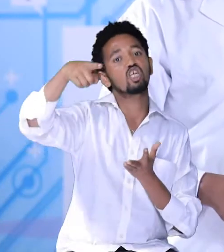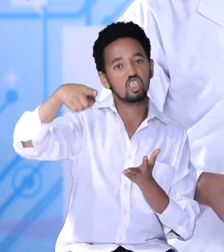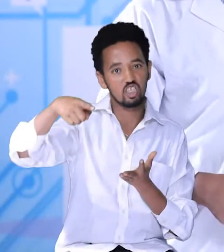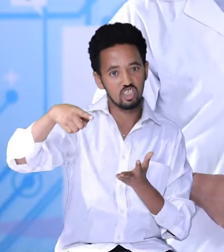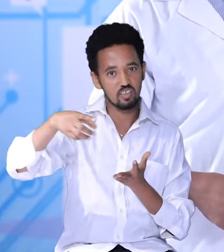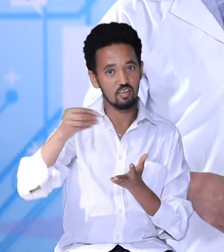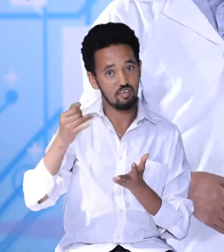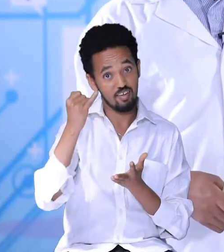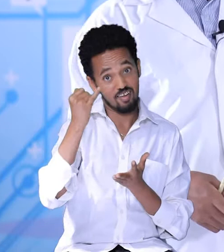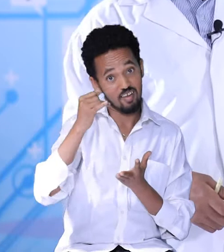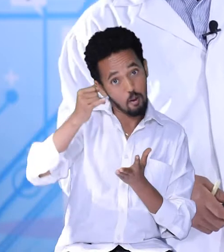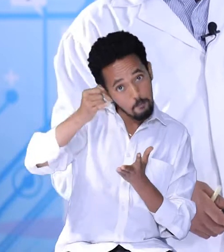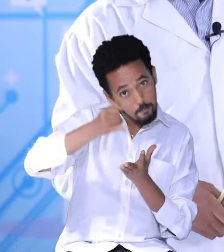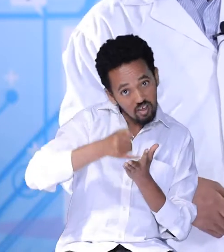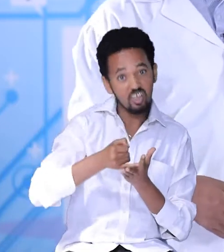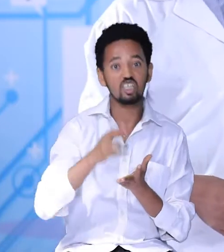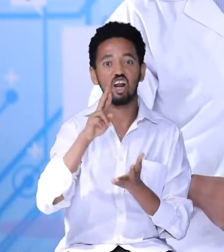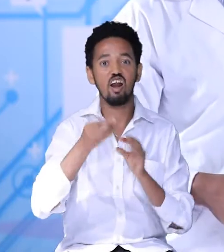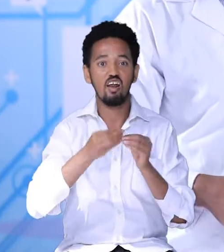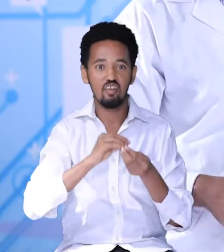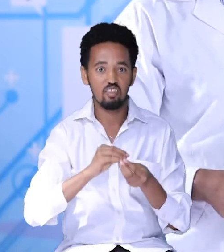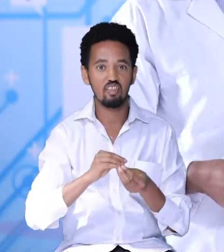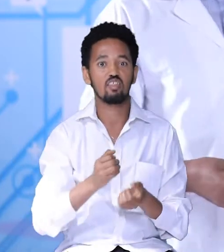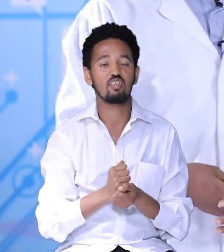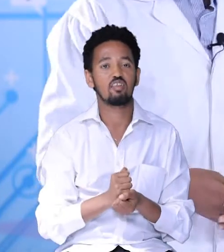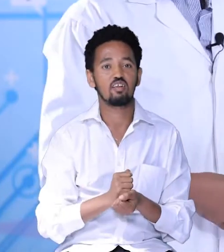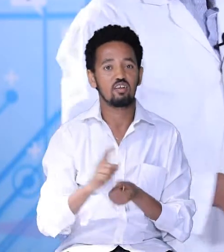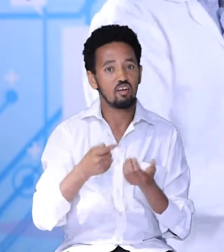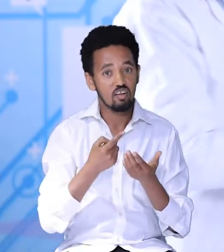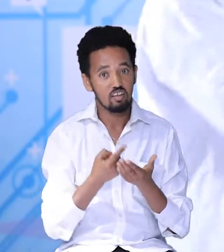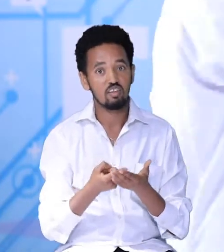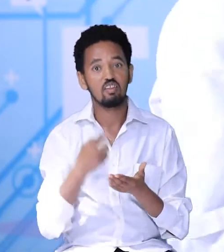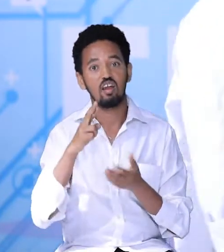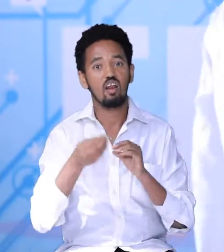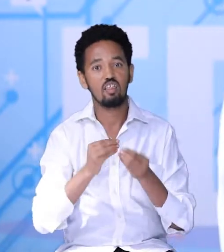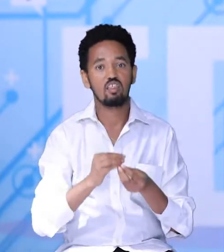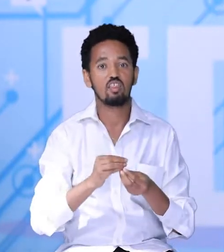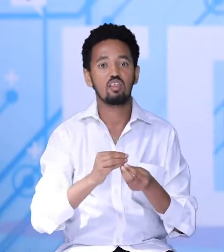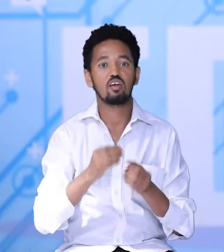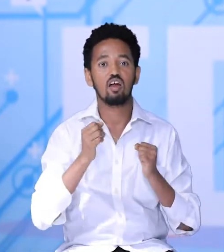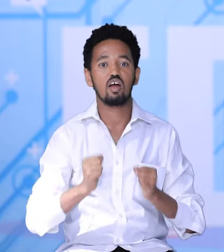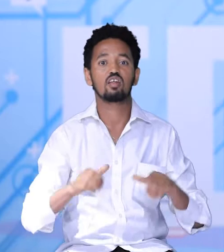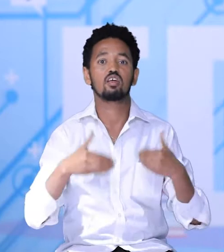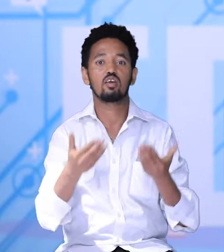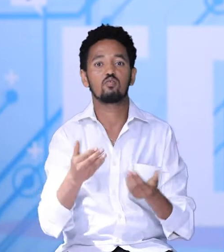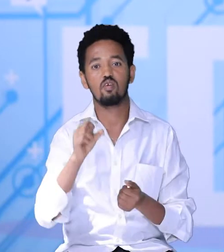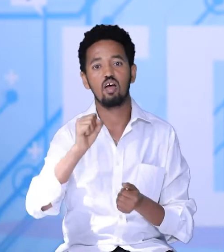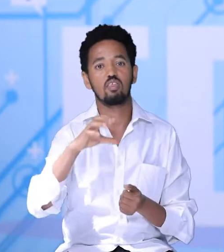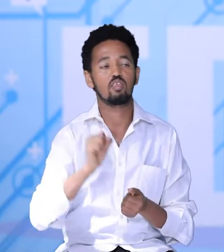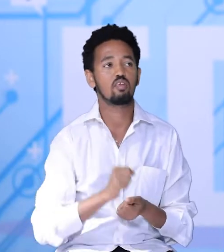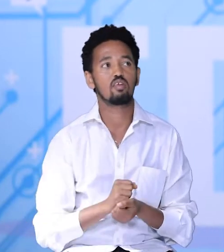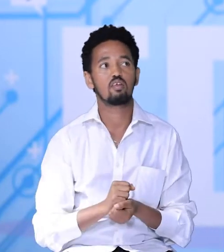The net balance between immigration rate and letter I, immigration rate, can give us